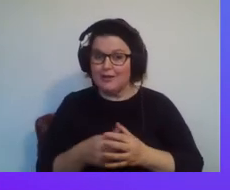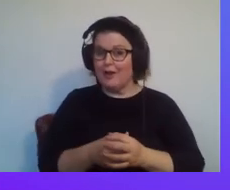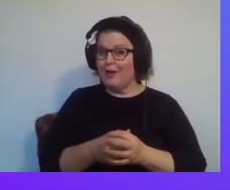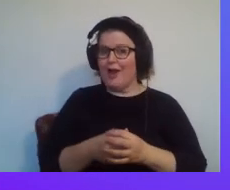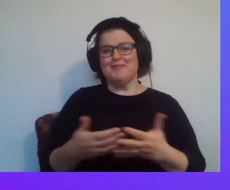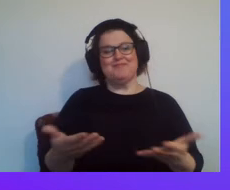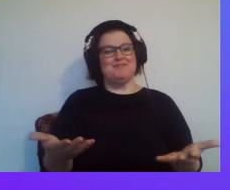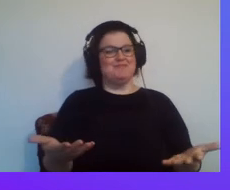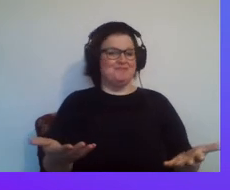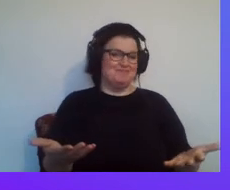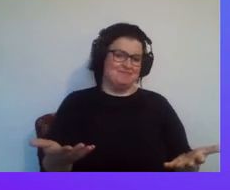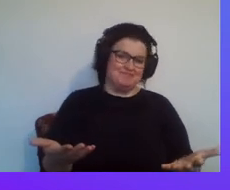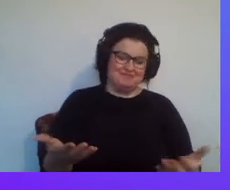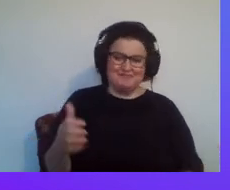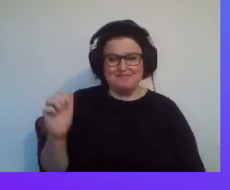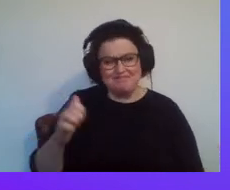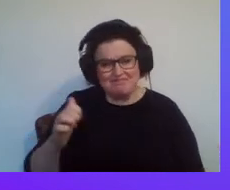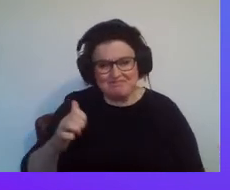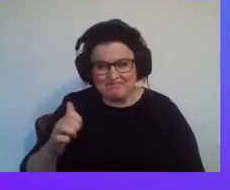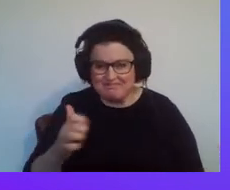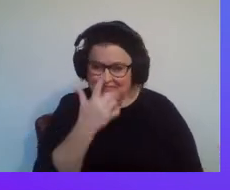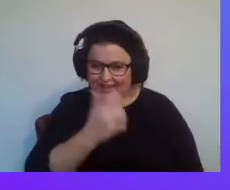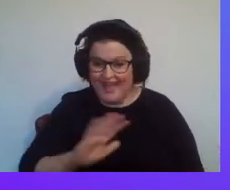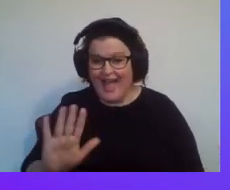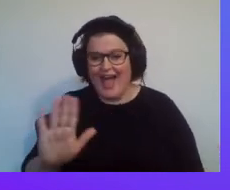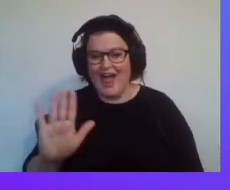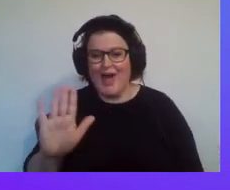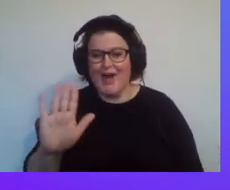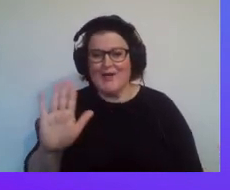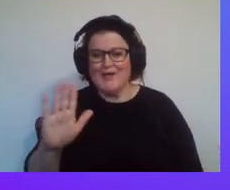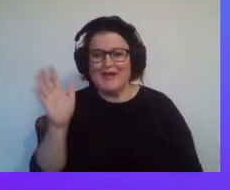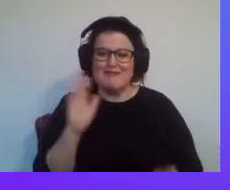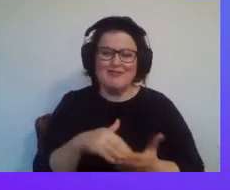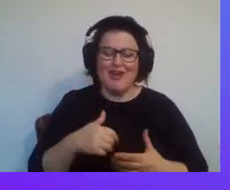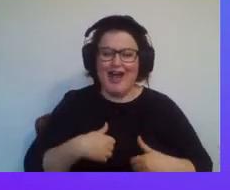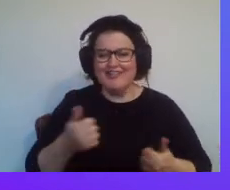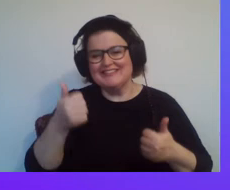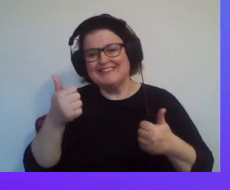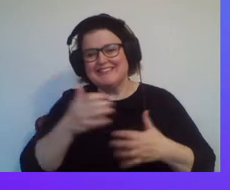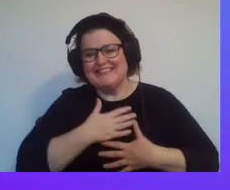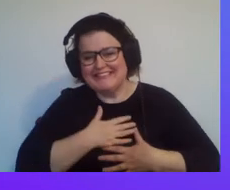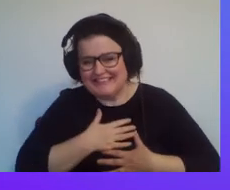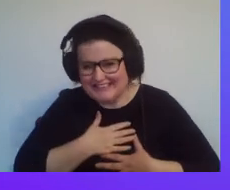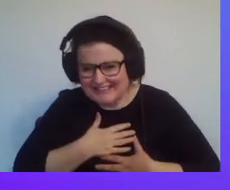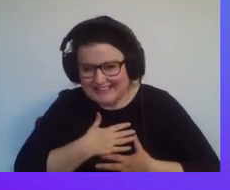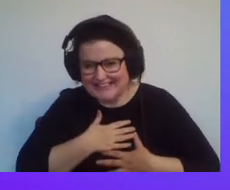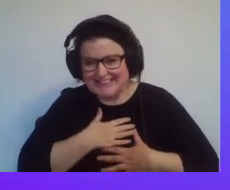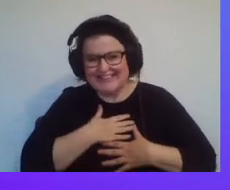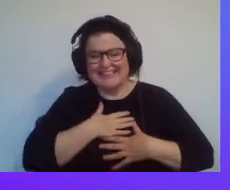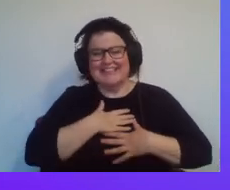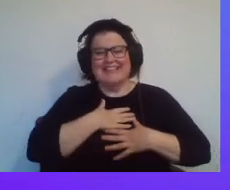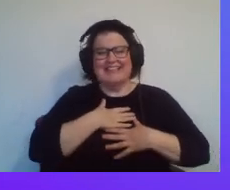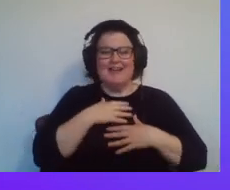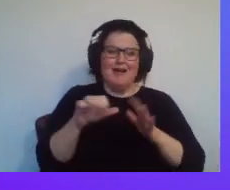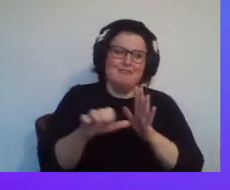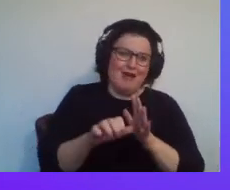Yes, we can. Can you hear me? I've made it at last. Thank you very much. Thank you all. I didn't